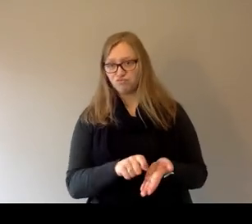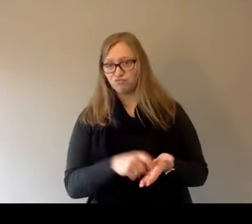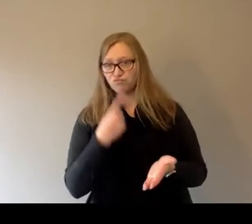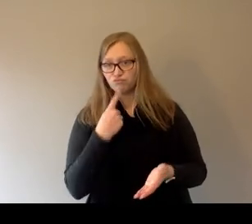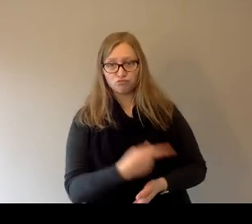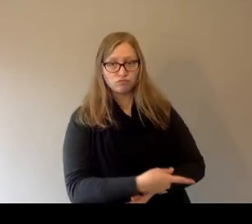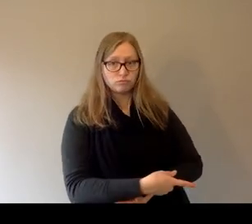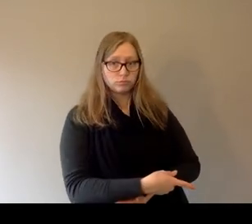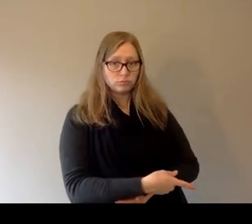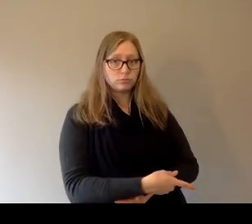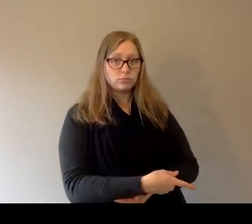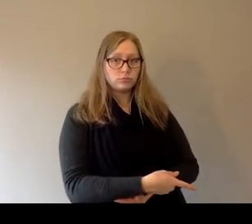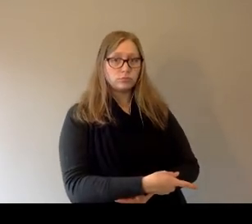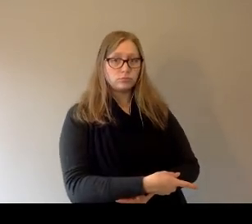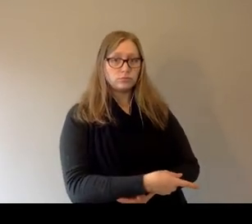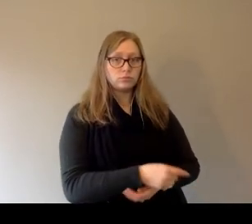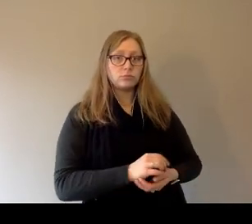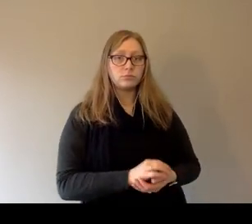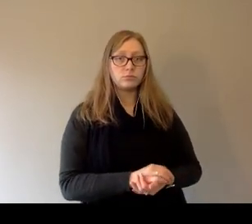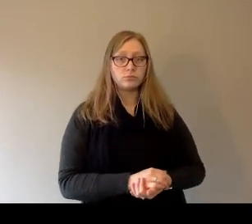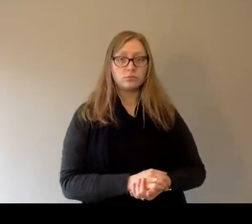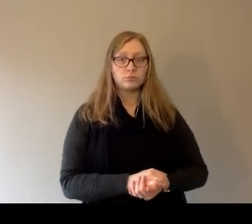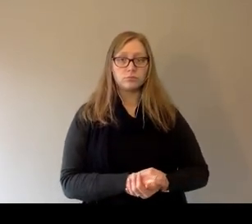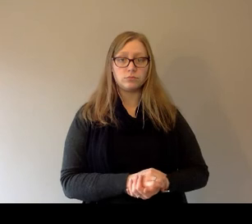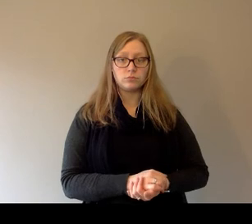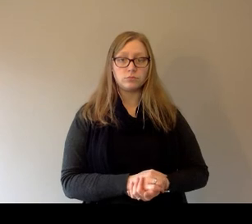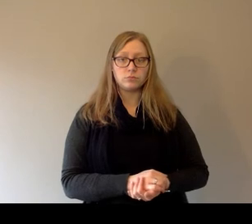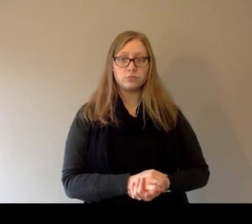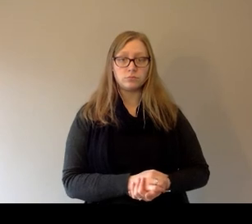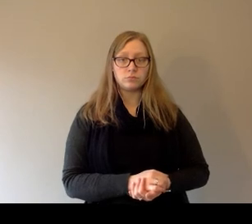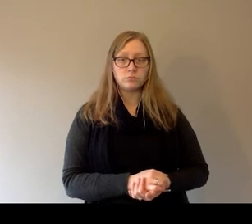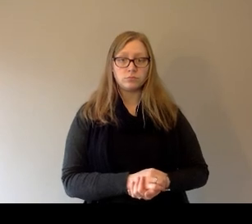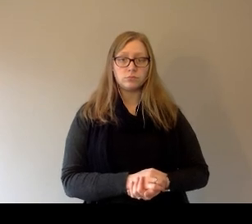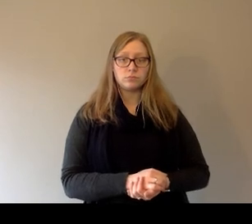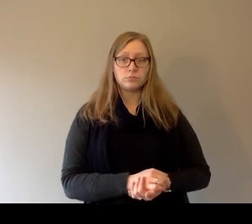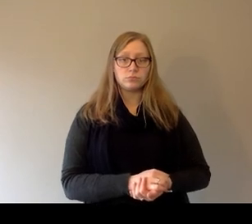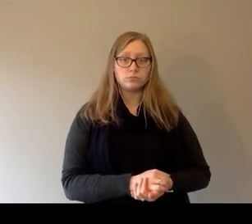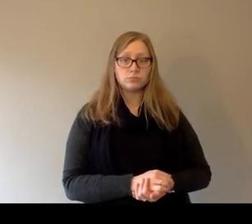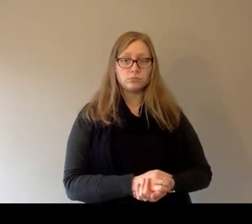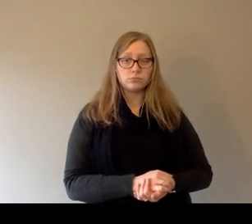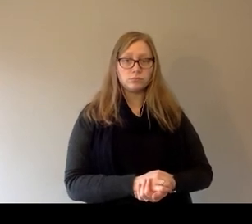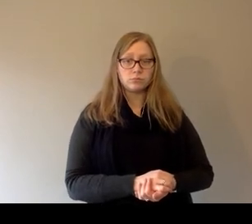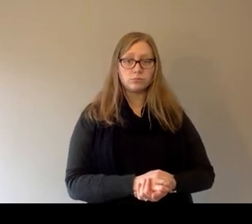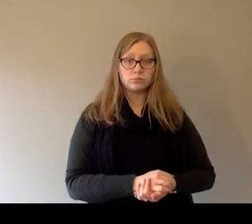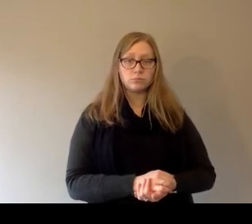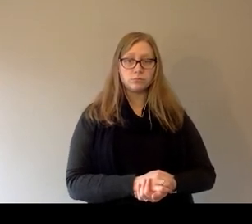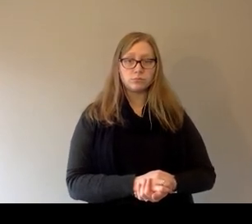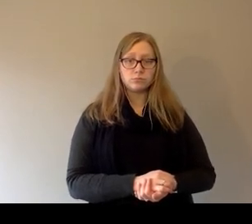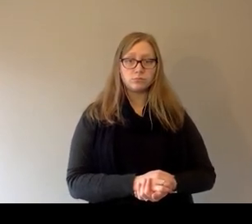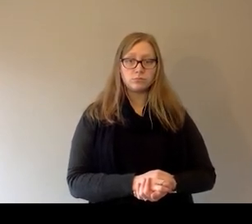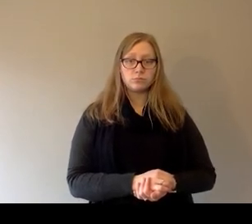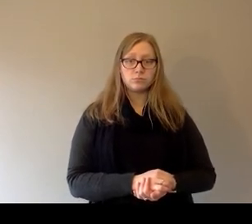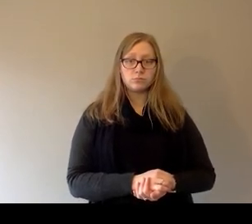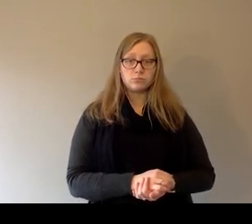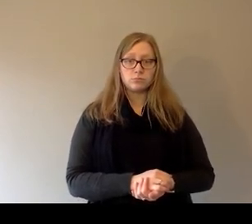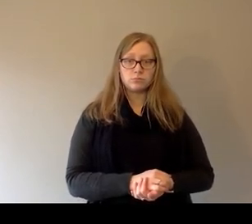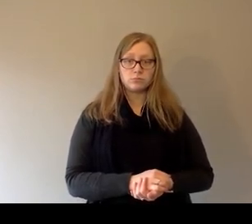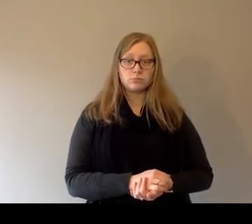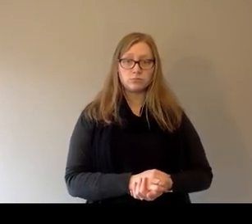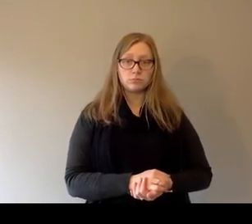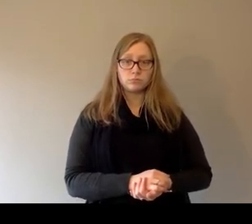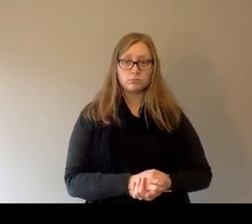angles are congruent. So that's the second statement. The third statement that I